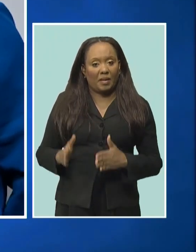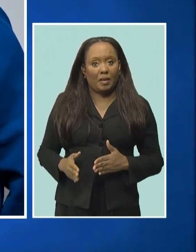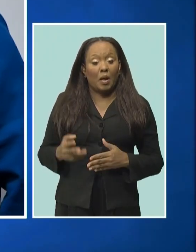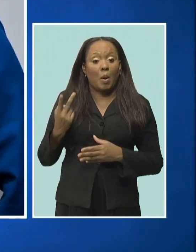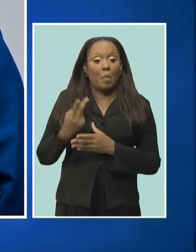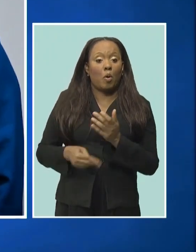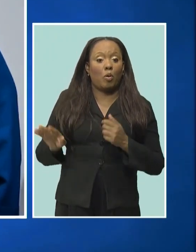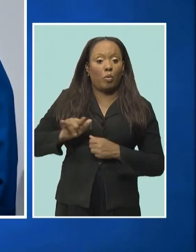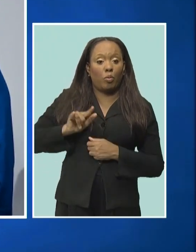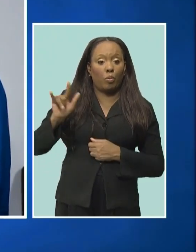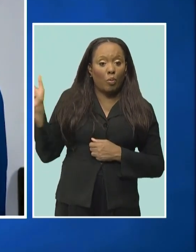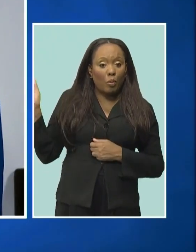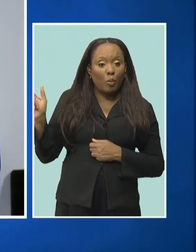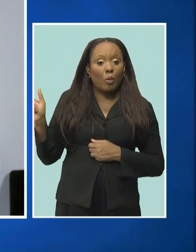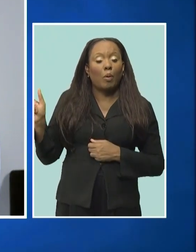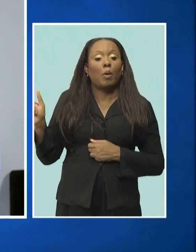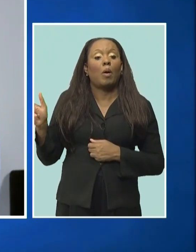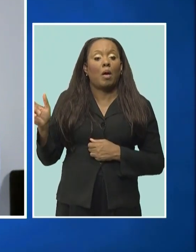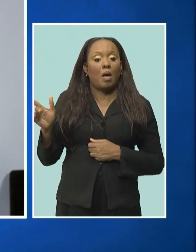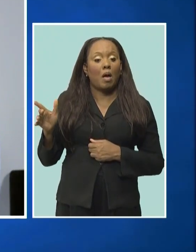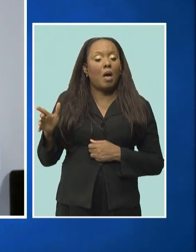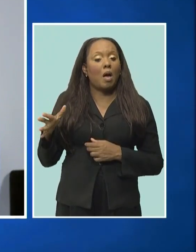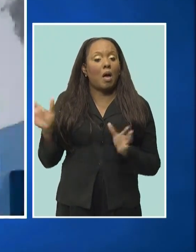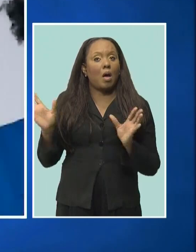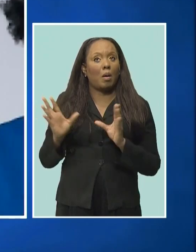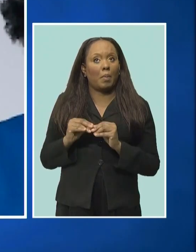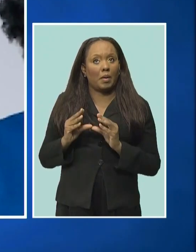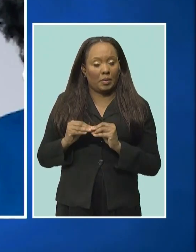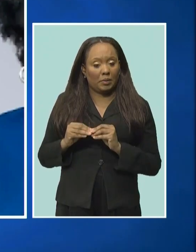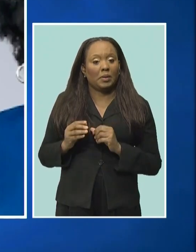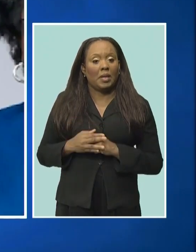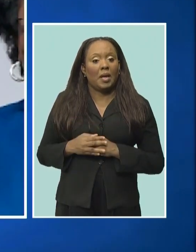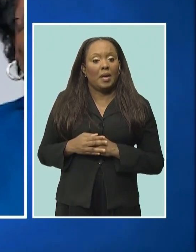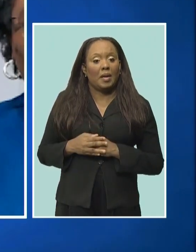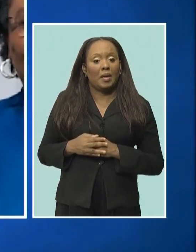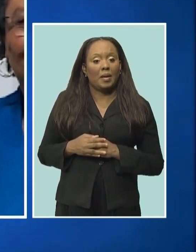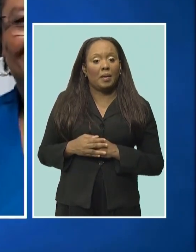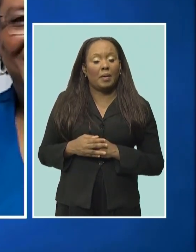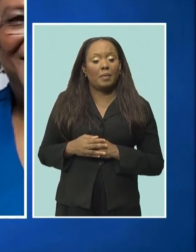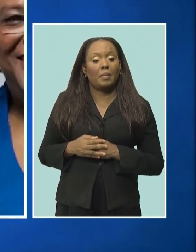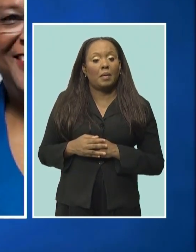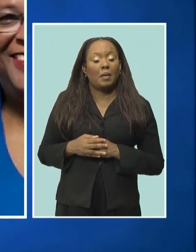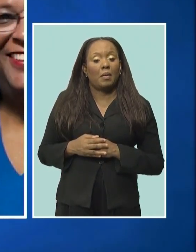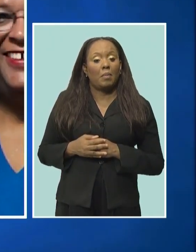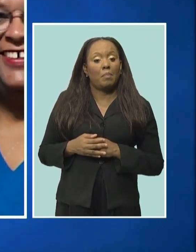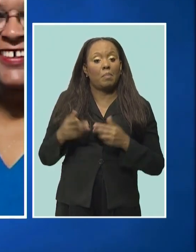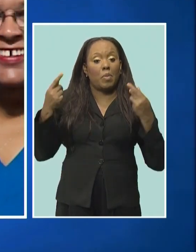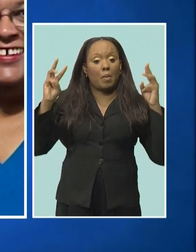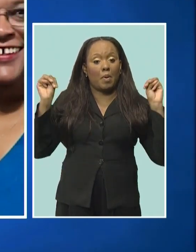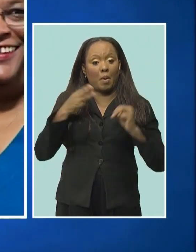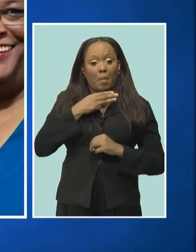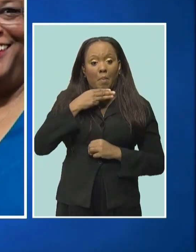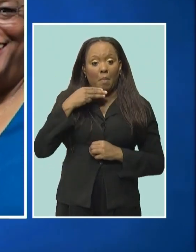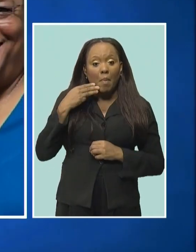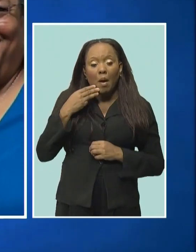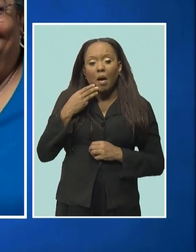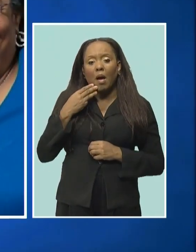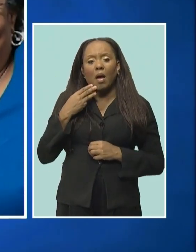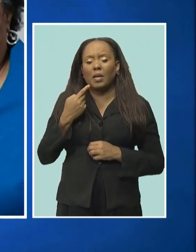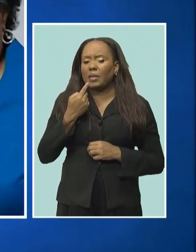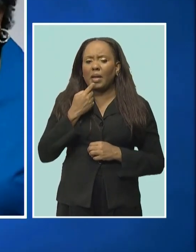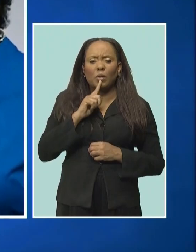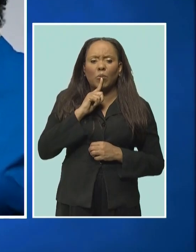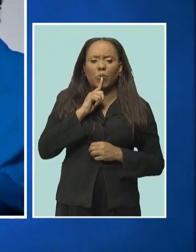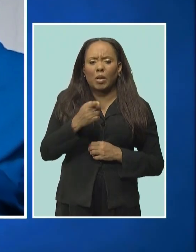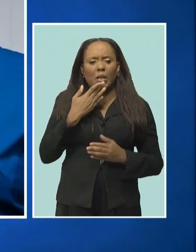New Champions, also known as Summer Davos. Ms. Motley, during the meeting, spoke highly of Vietnam's socio-economic